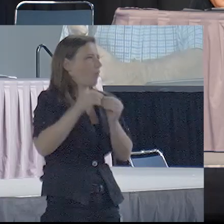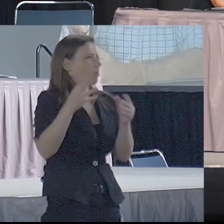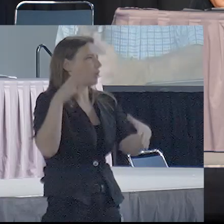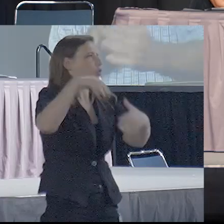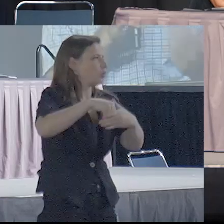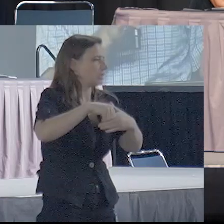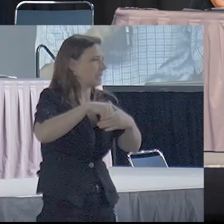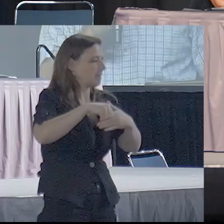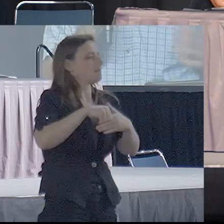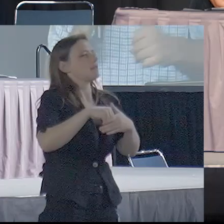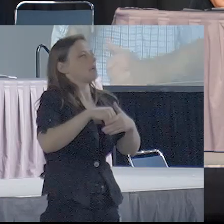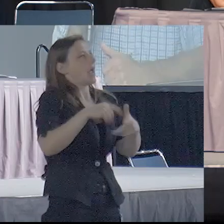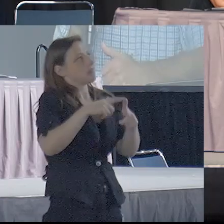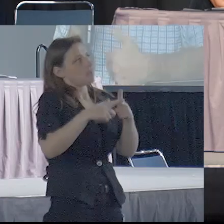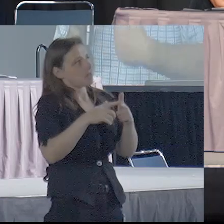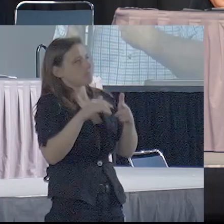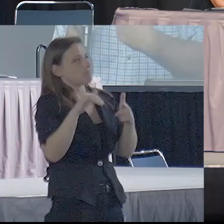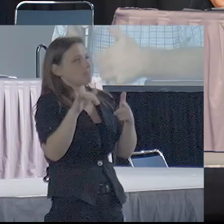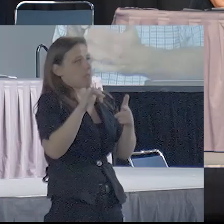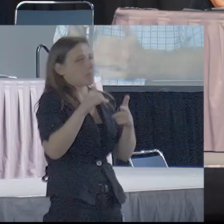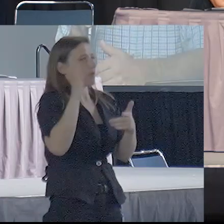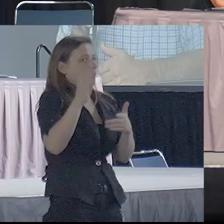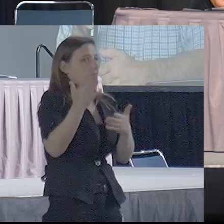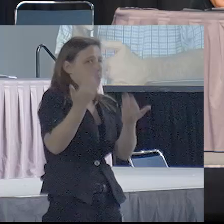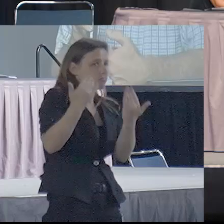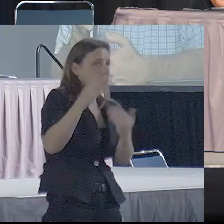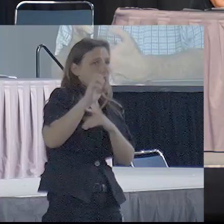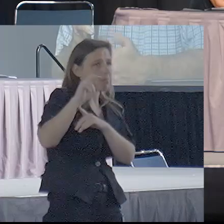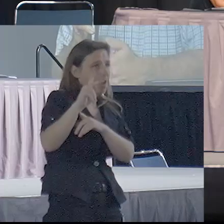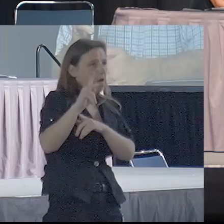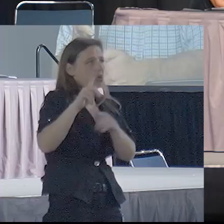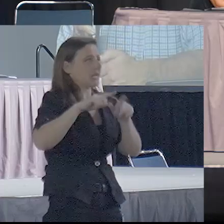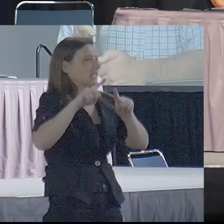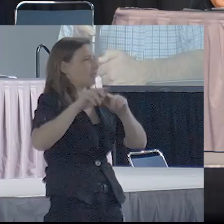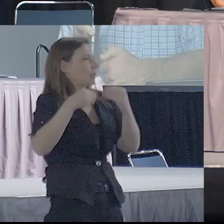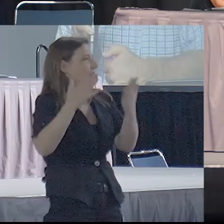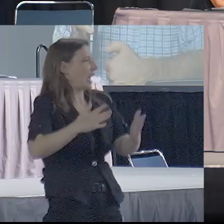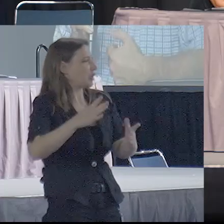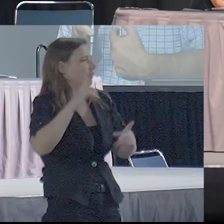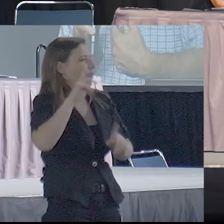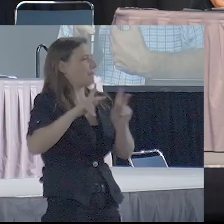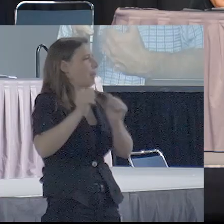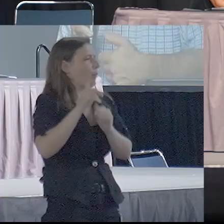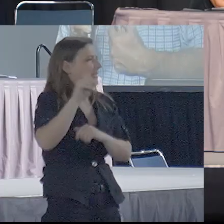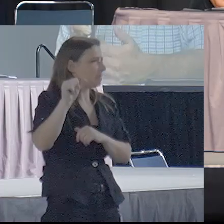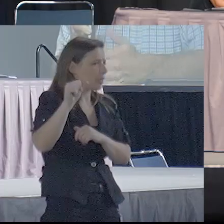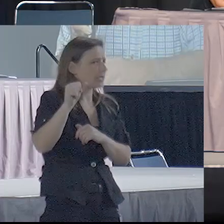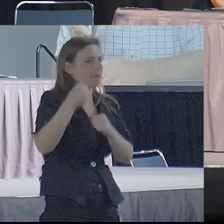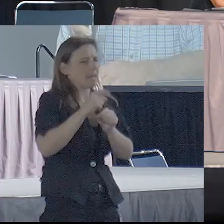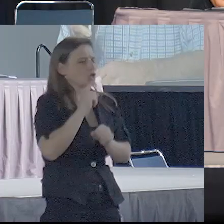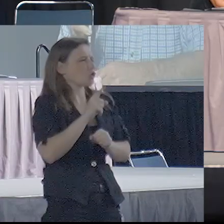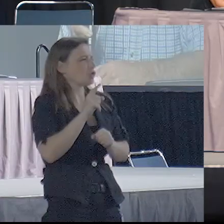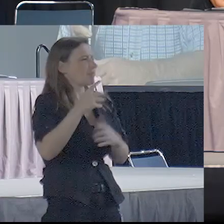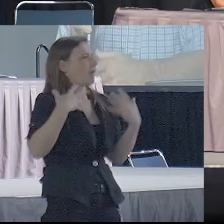other voices, like the voices of Mark and providers that support people with disabilities, making sure that their health care needs